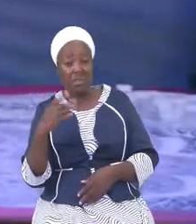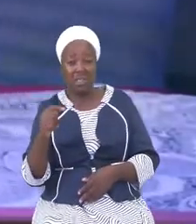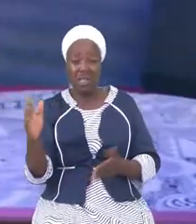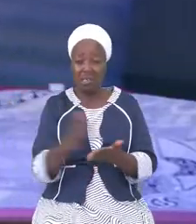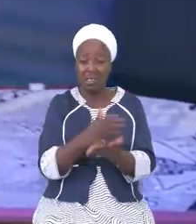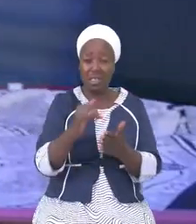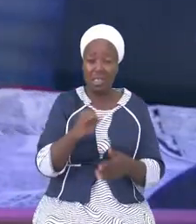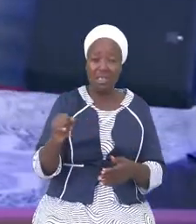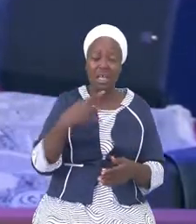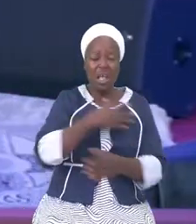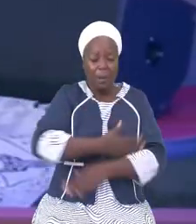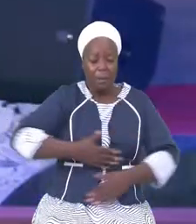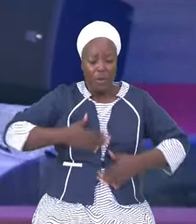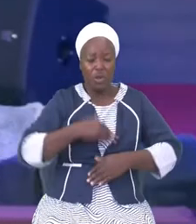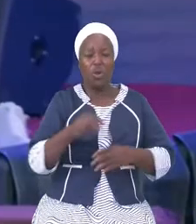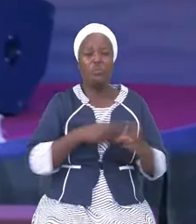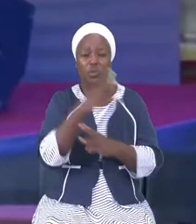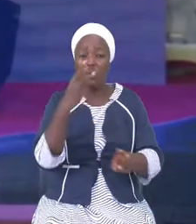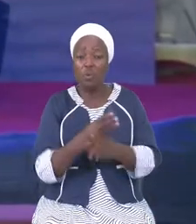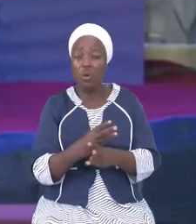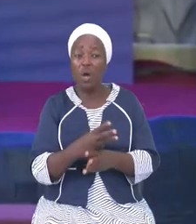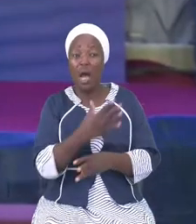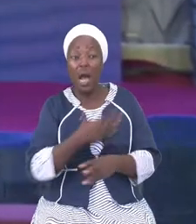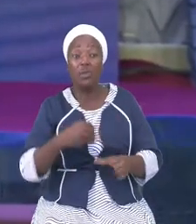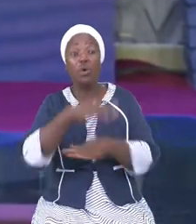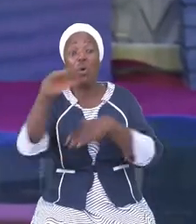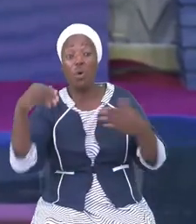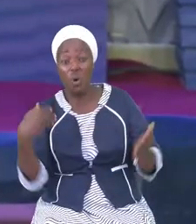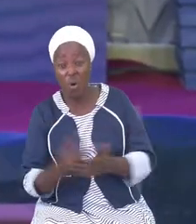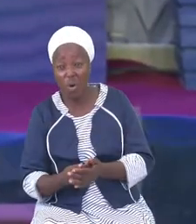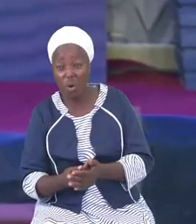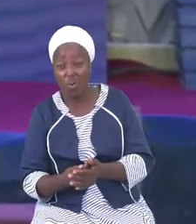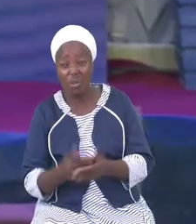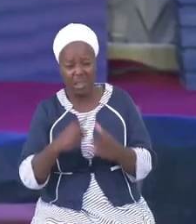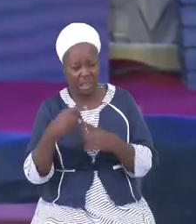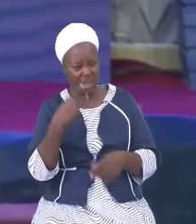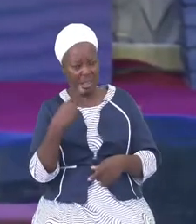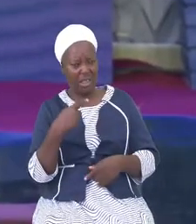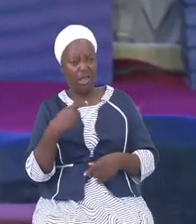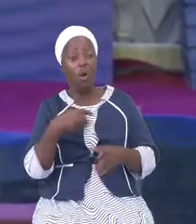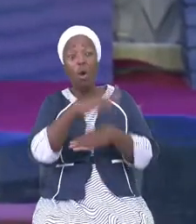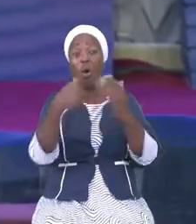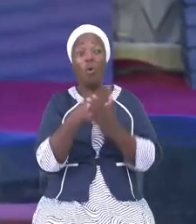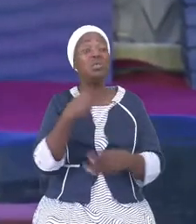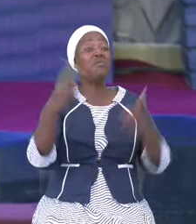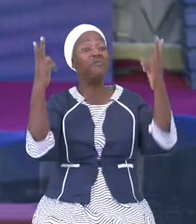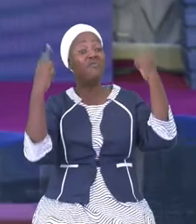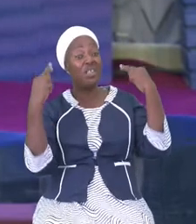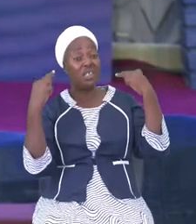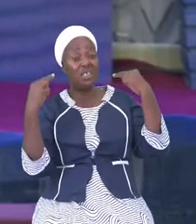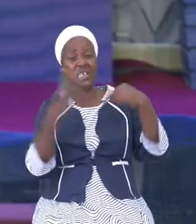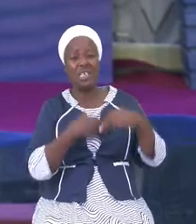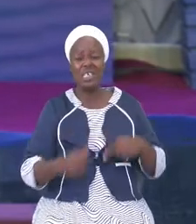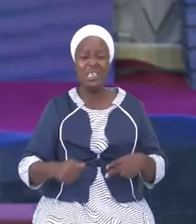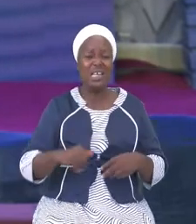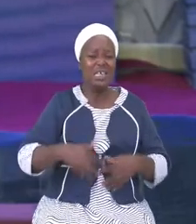singing, the pleasures of the world, and all. He said, behold, all was vanity and